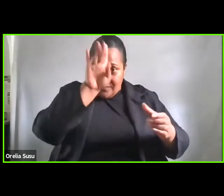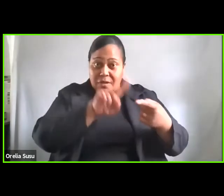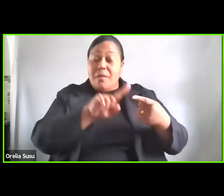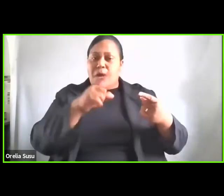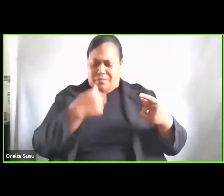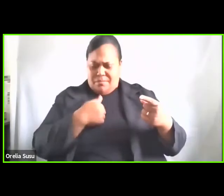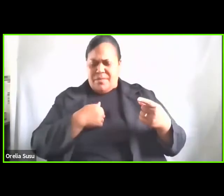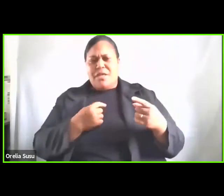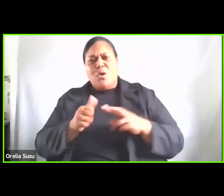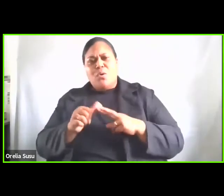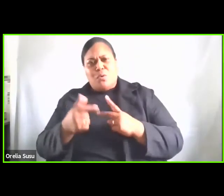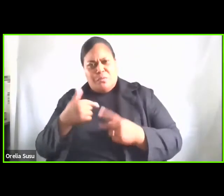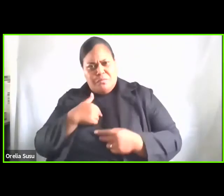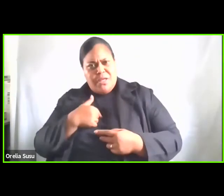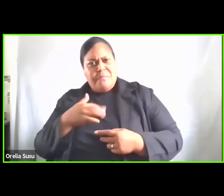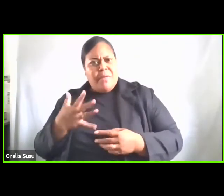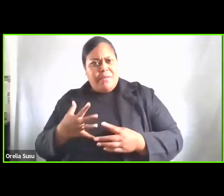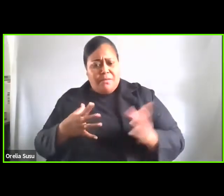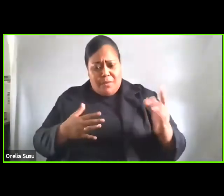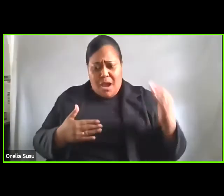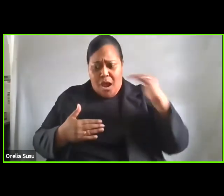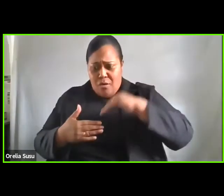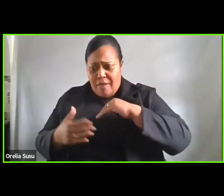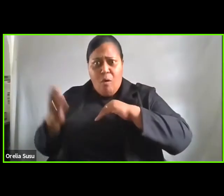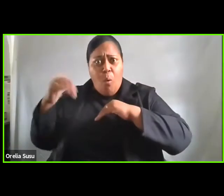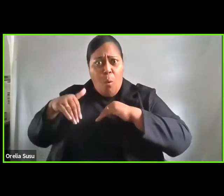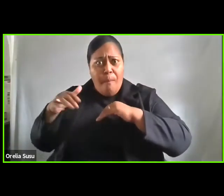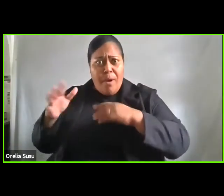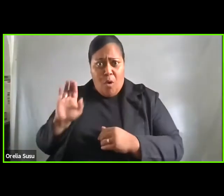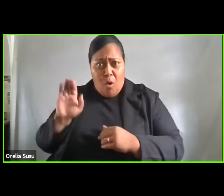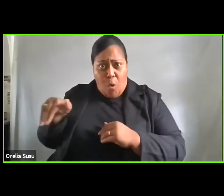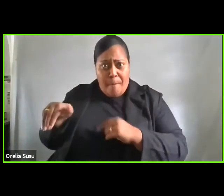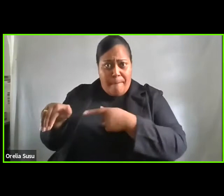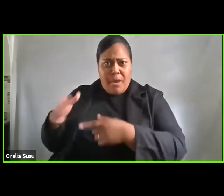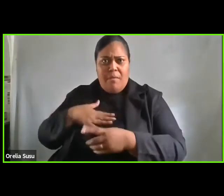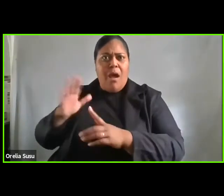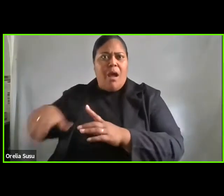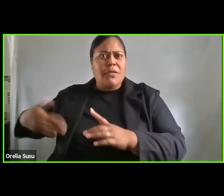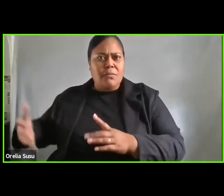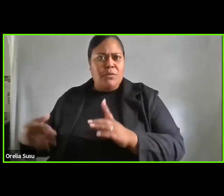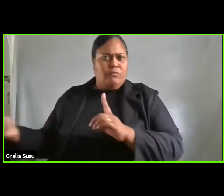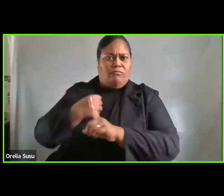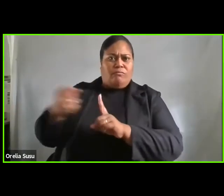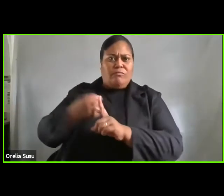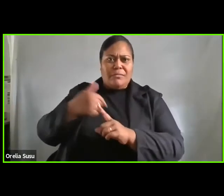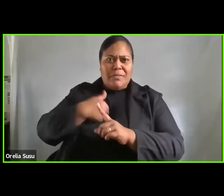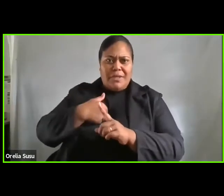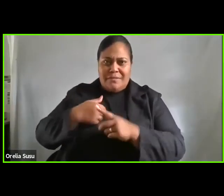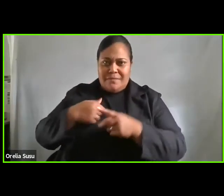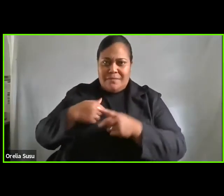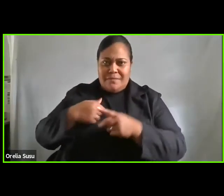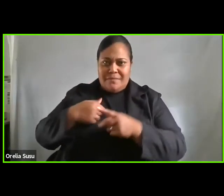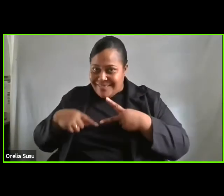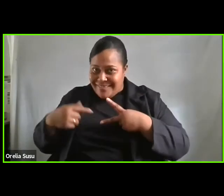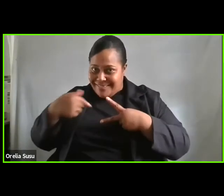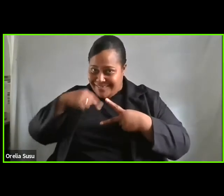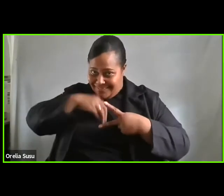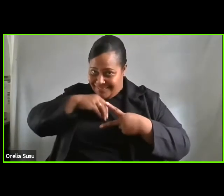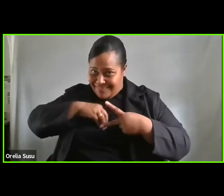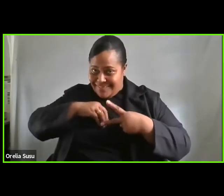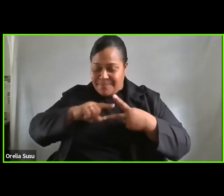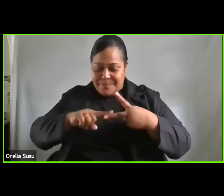and you might be beaten to within an inch of your life by your husband or your partner at one in the same time you are experiencing